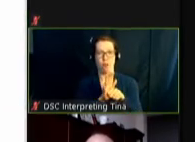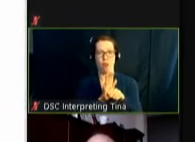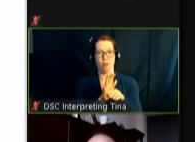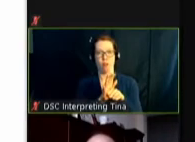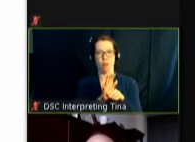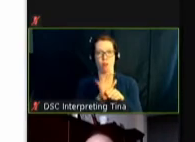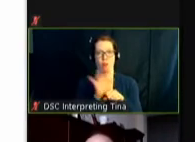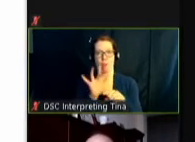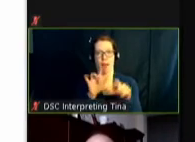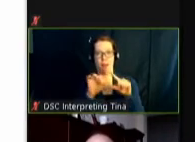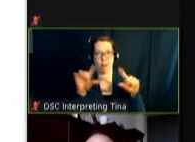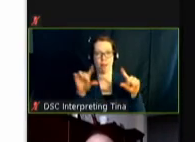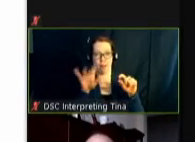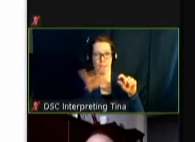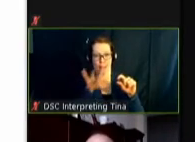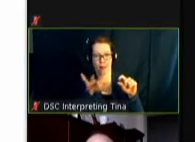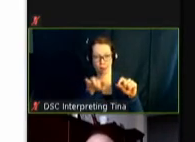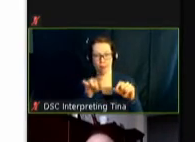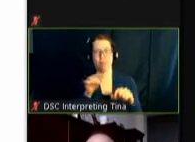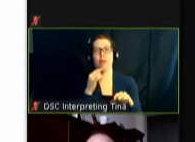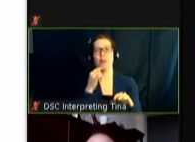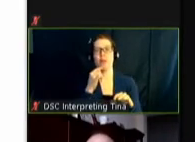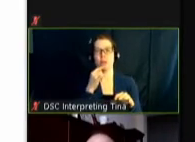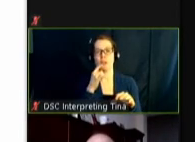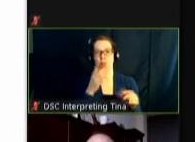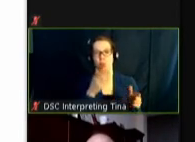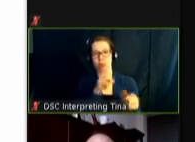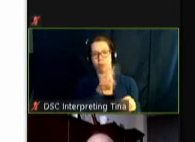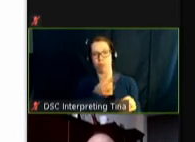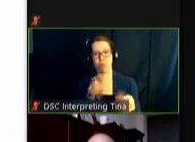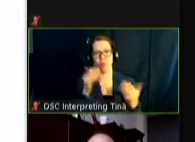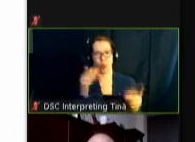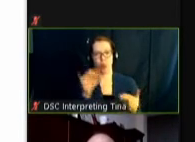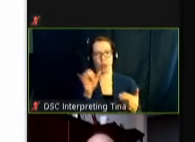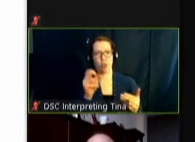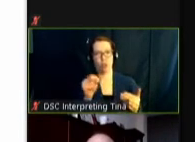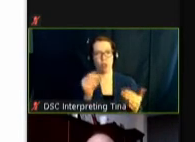in the middle, and it's going to take you here. Go ahead, Shannon.